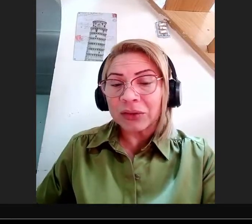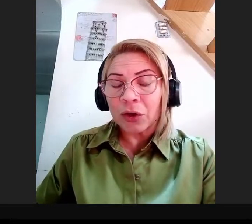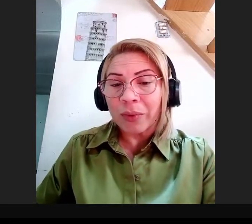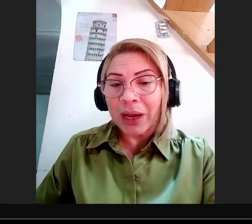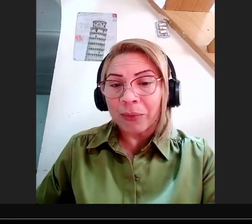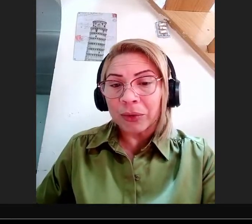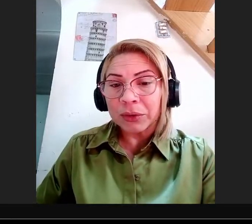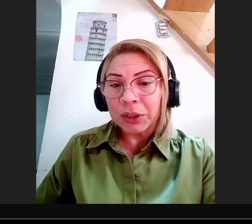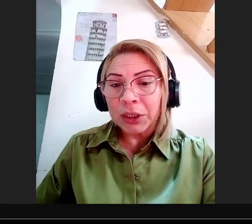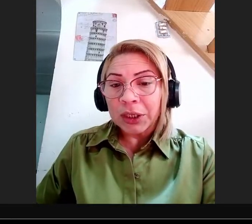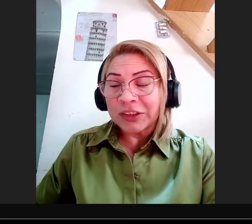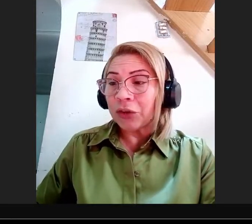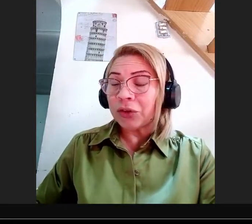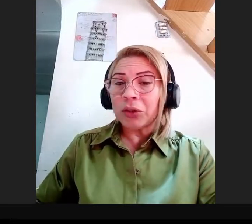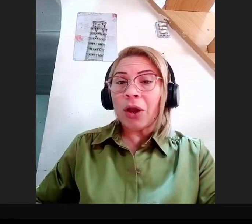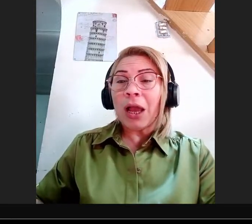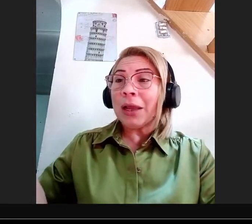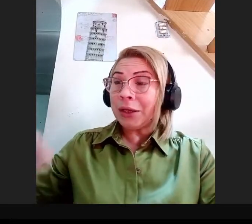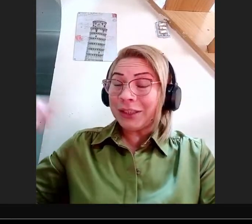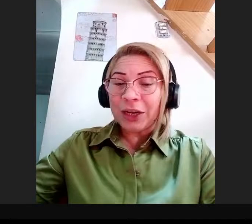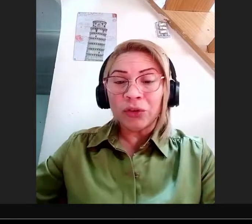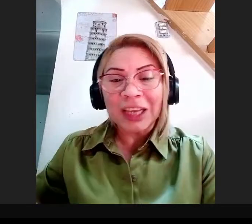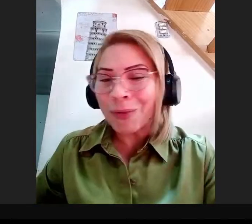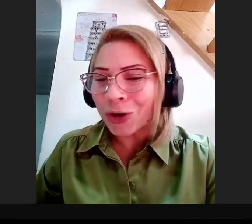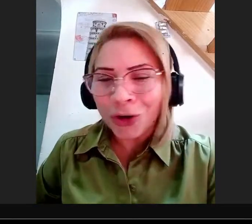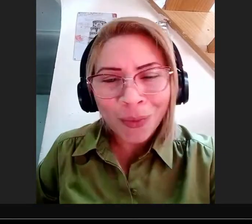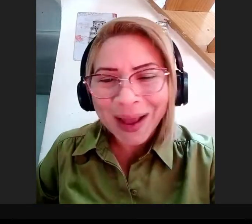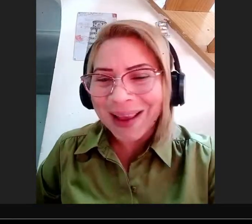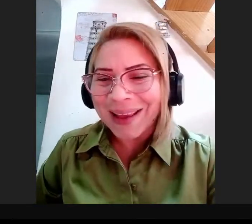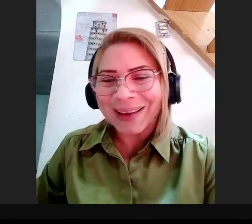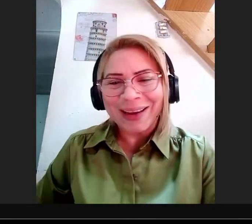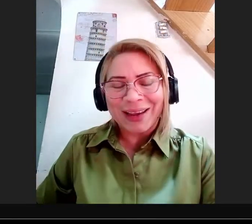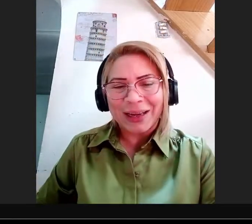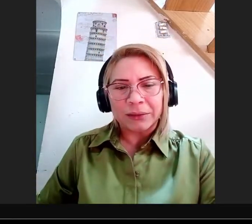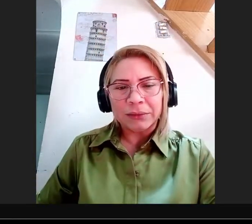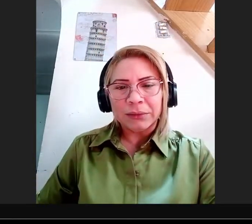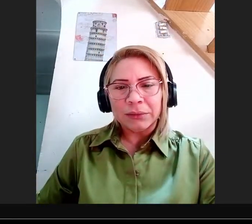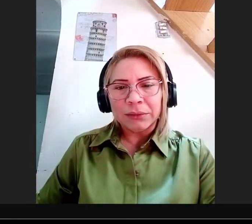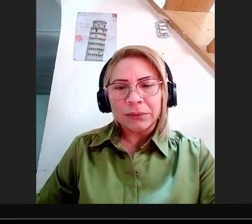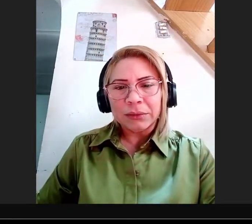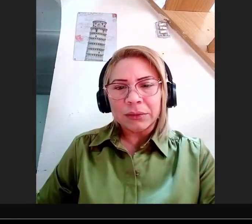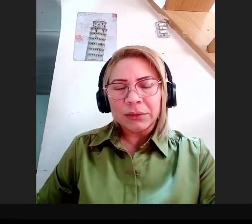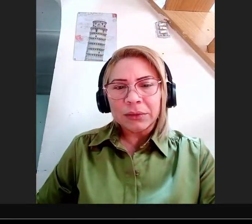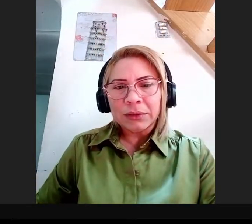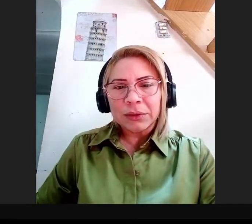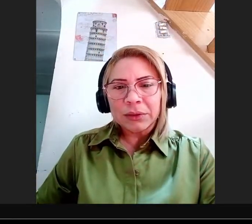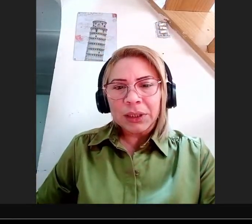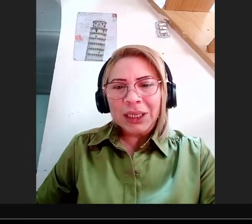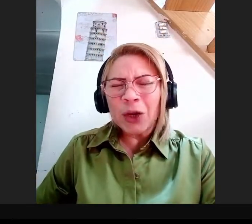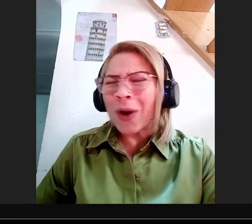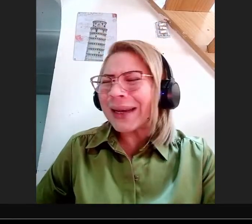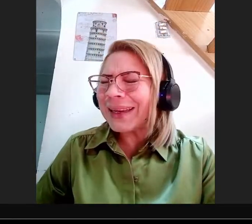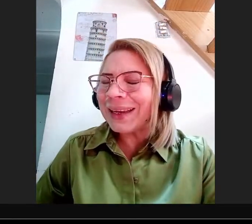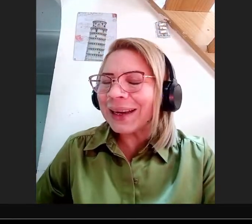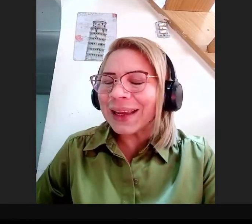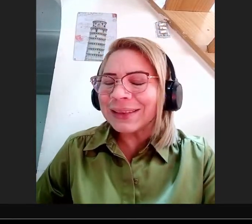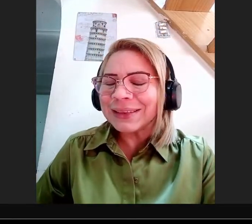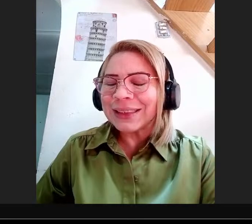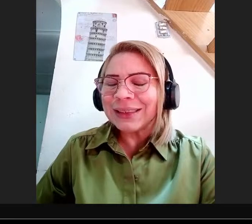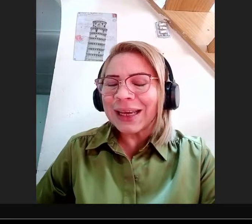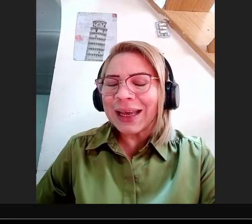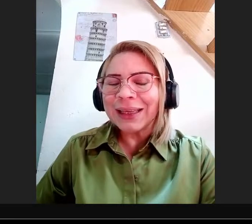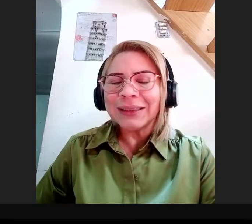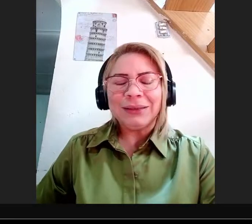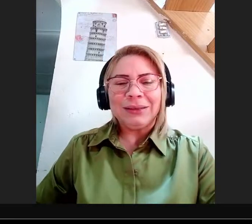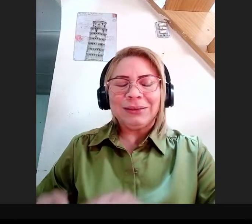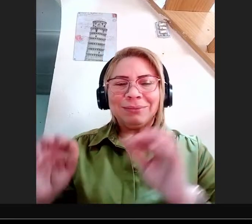to work legally in the country, and then they threaten us that we will get no IDs if we file a complaint or